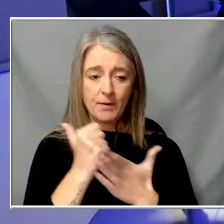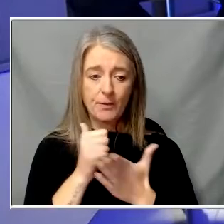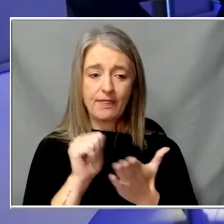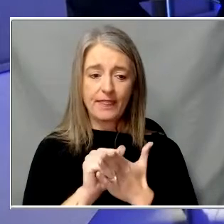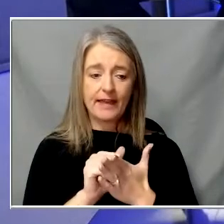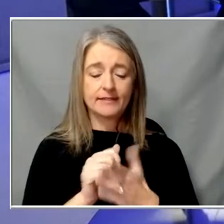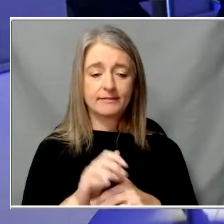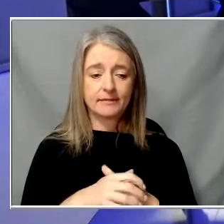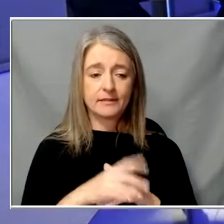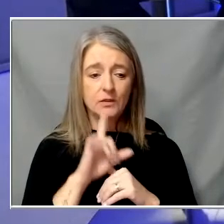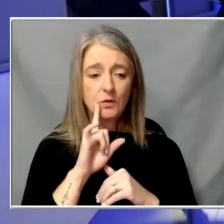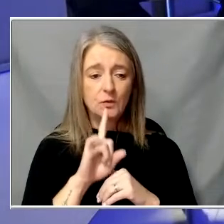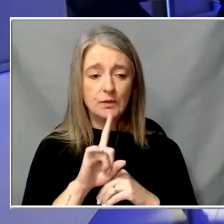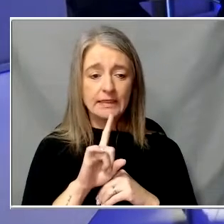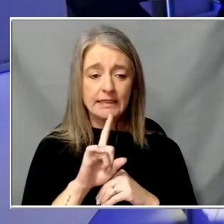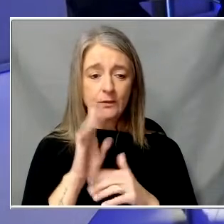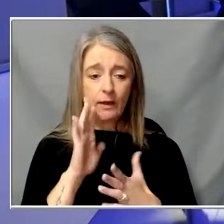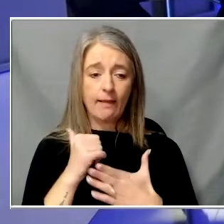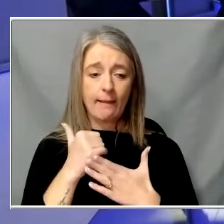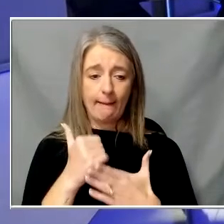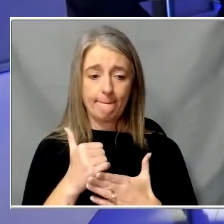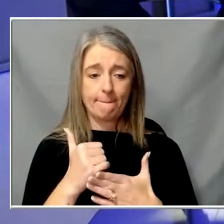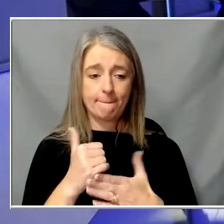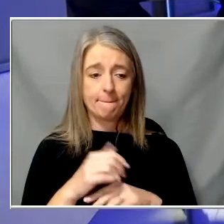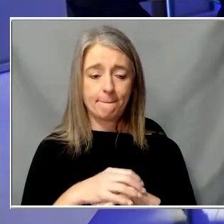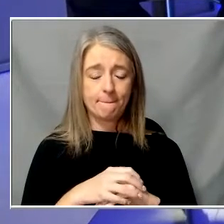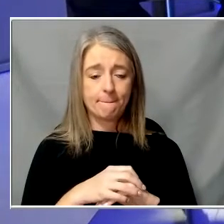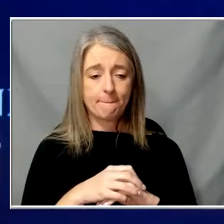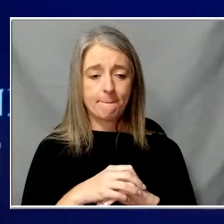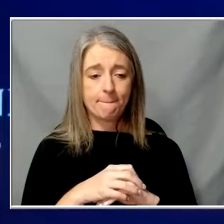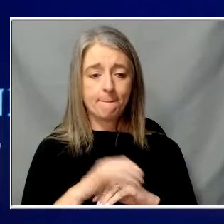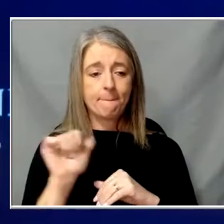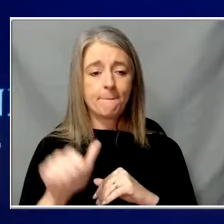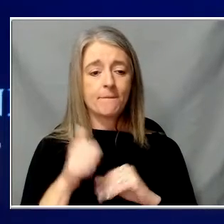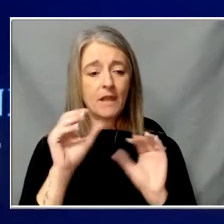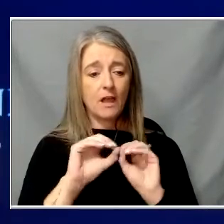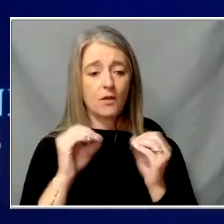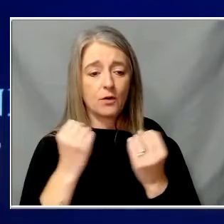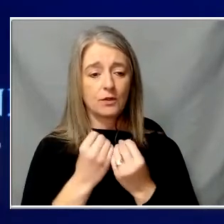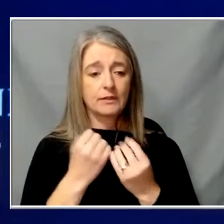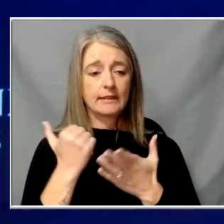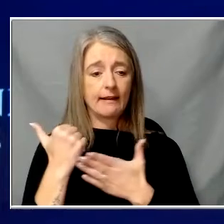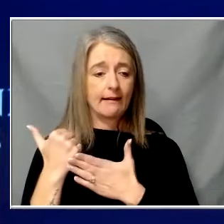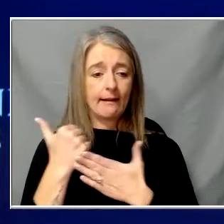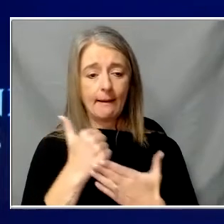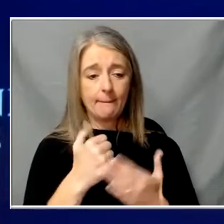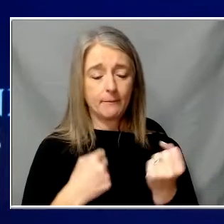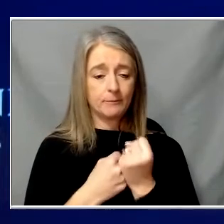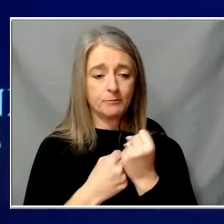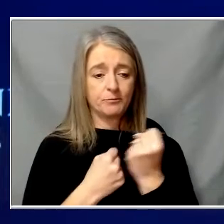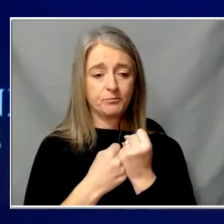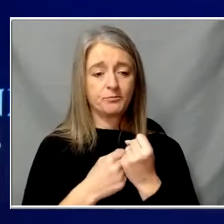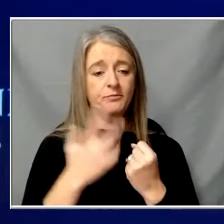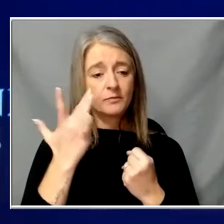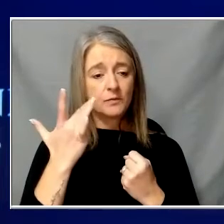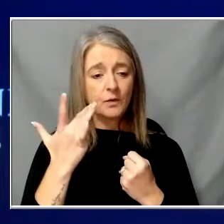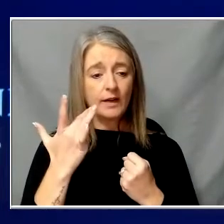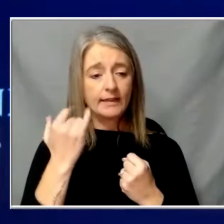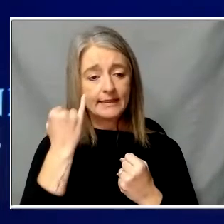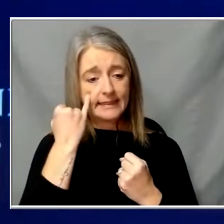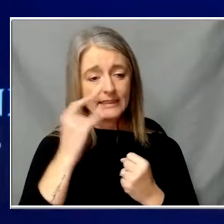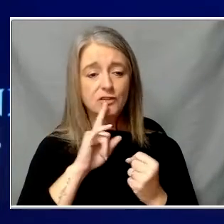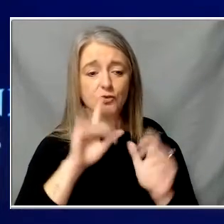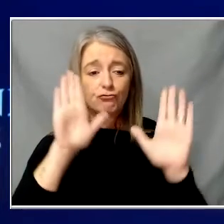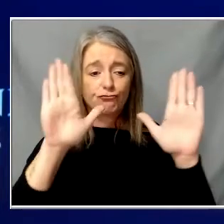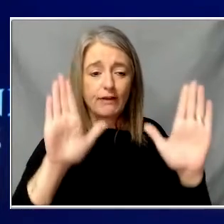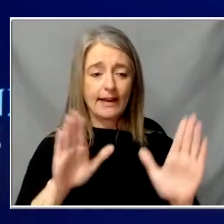just spin off what he's doing. I think another organization can spin off of that organization because it's a great idea.